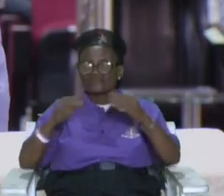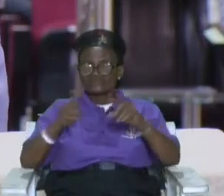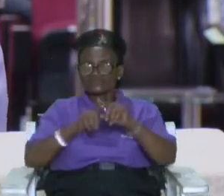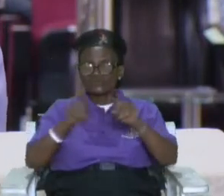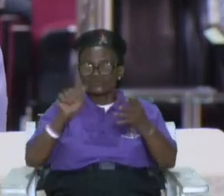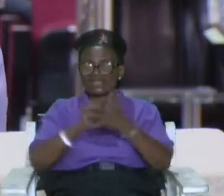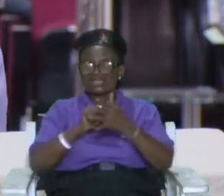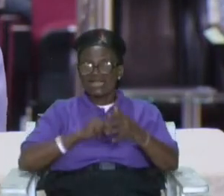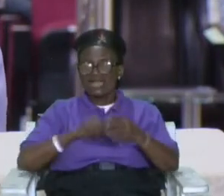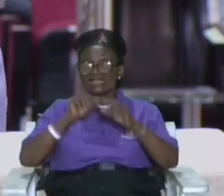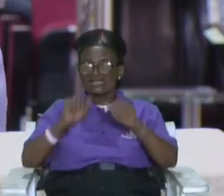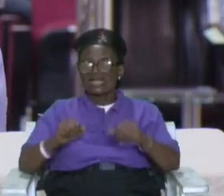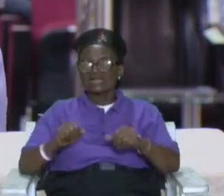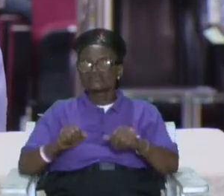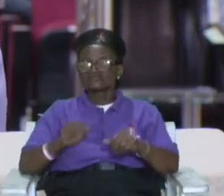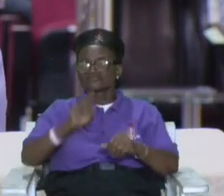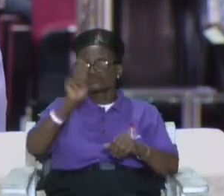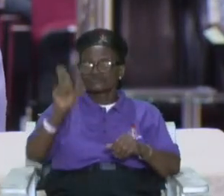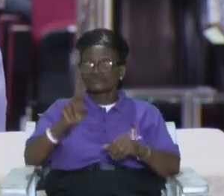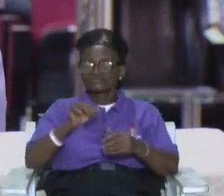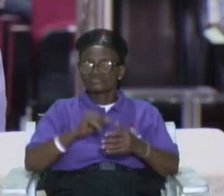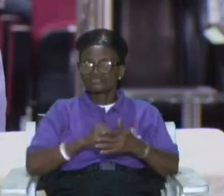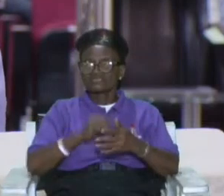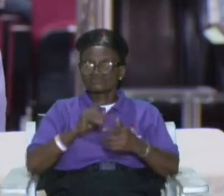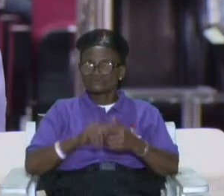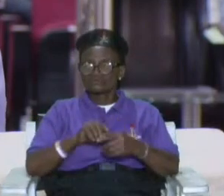post my letter.